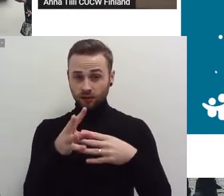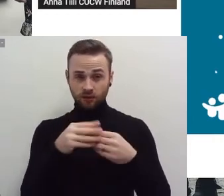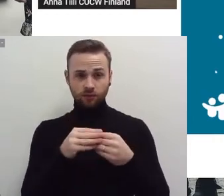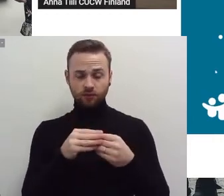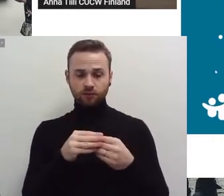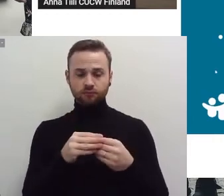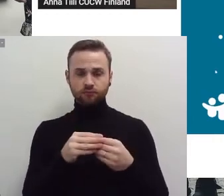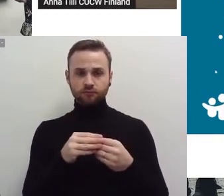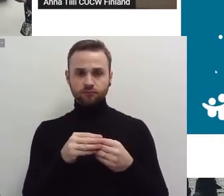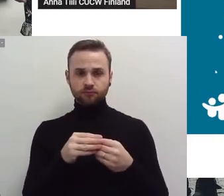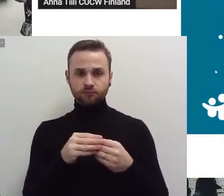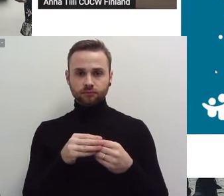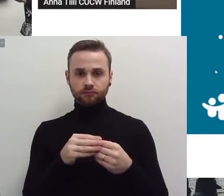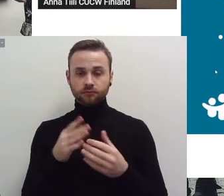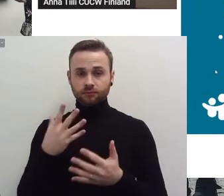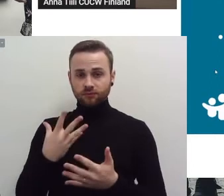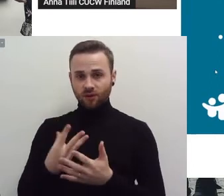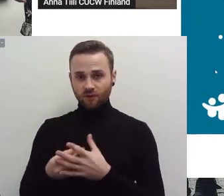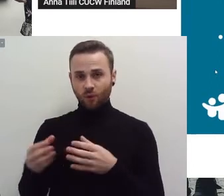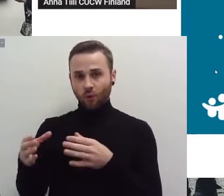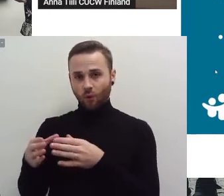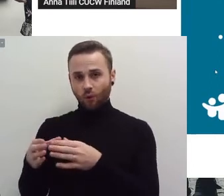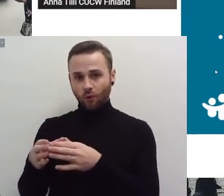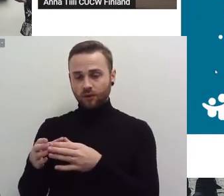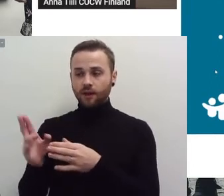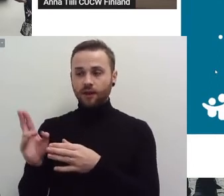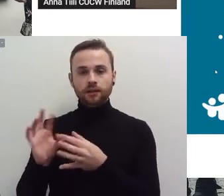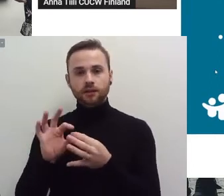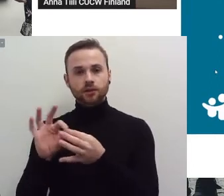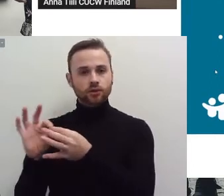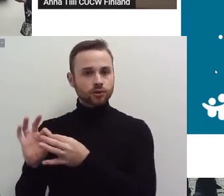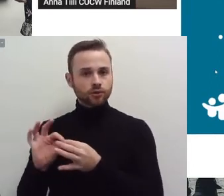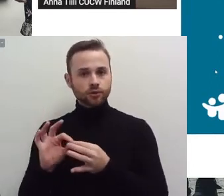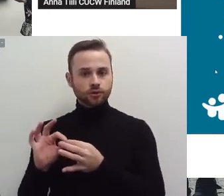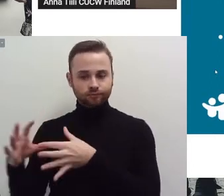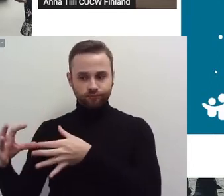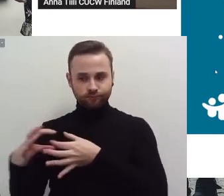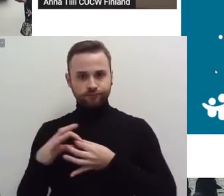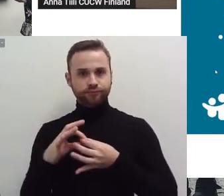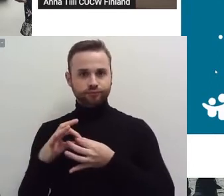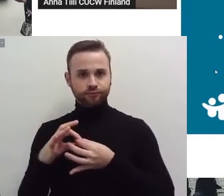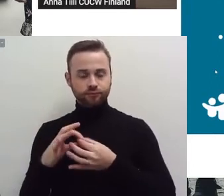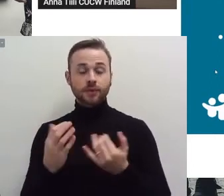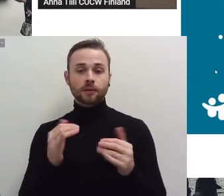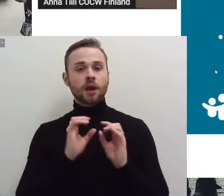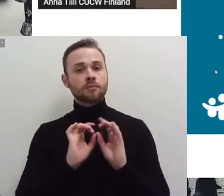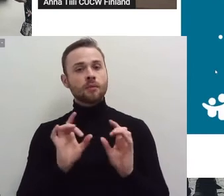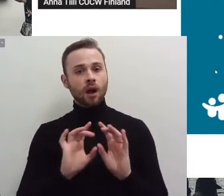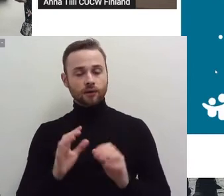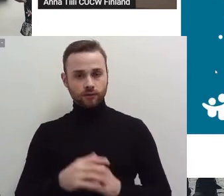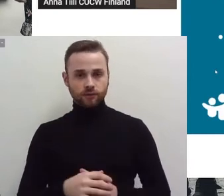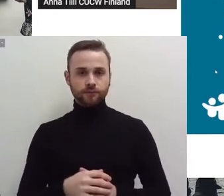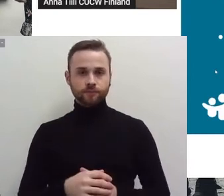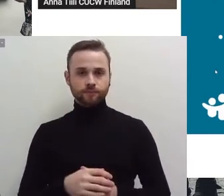to clear, we don't provide services for child protection customers,